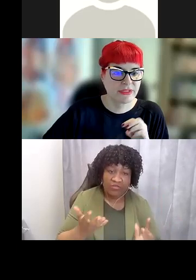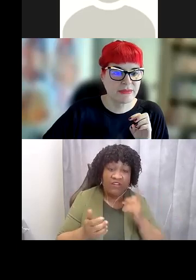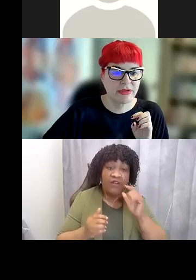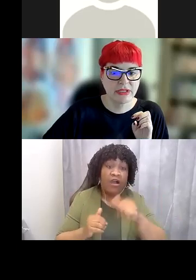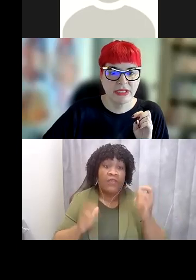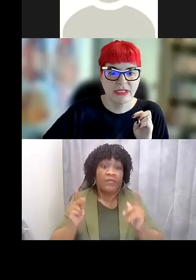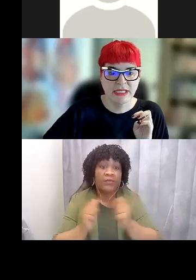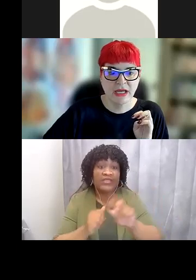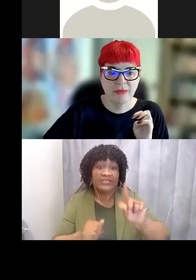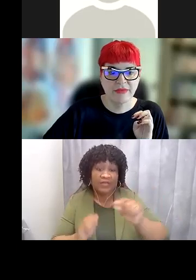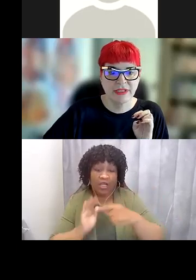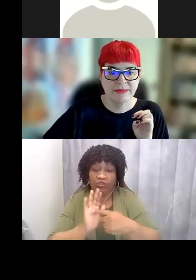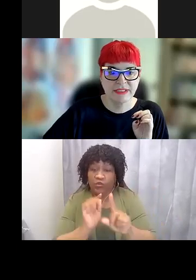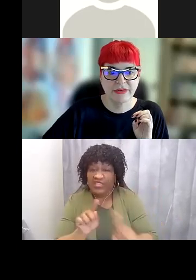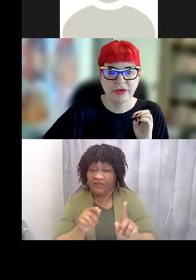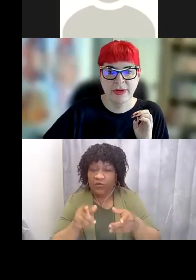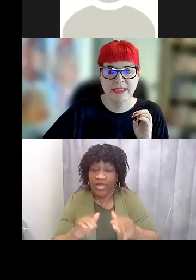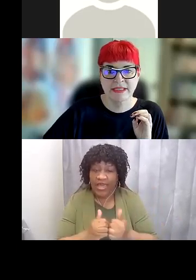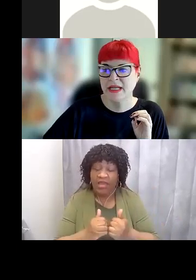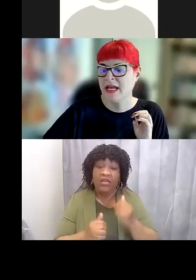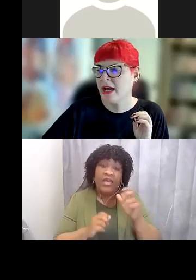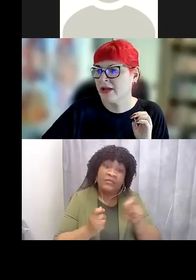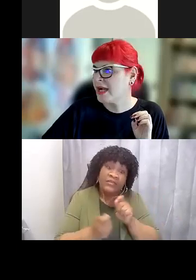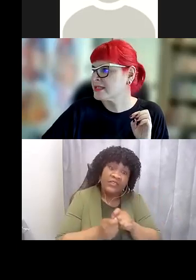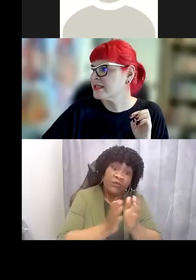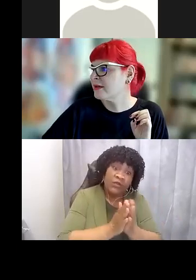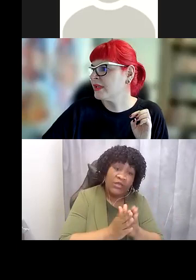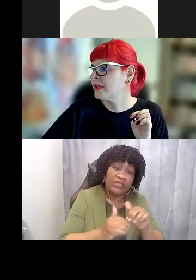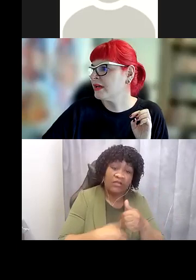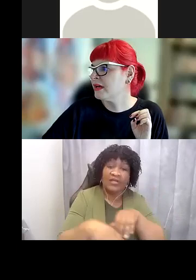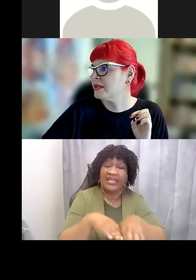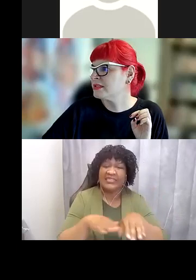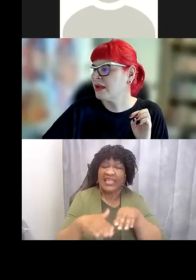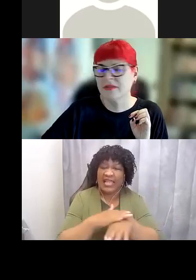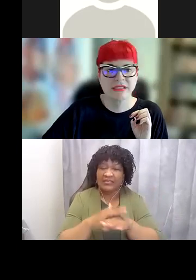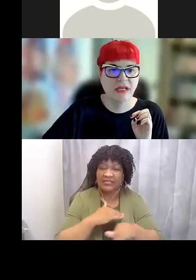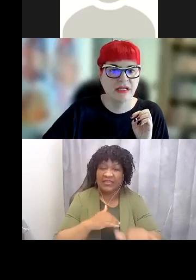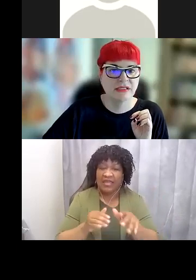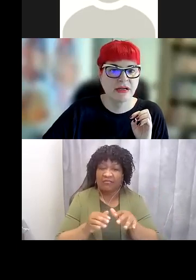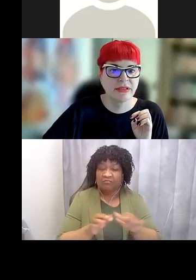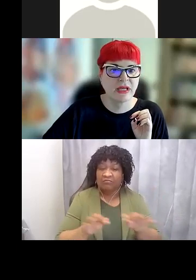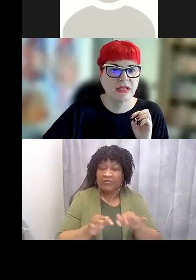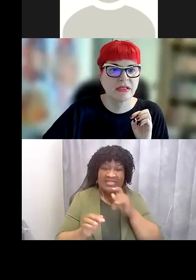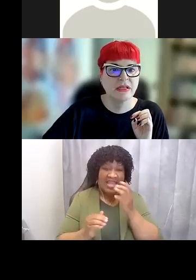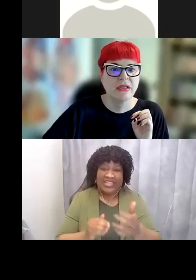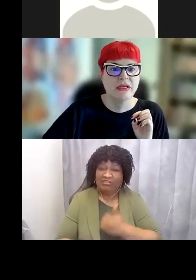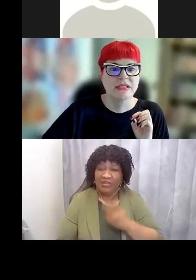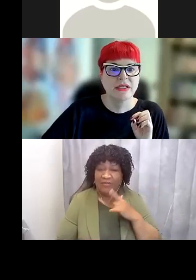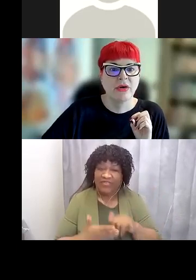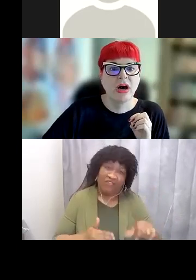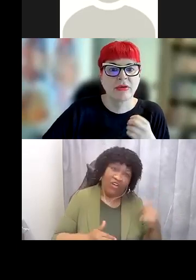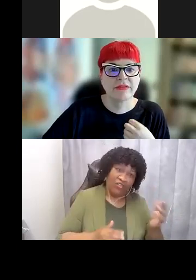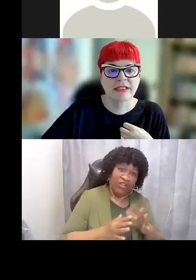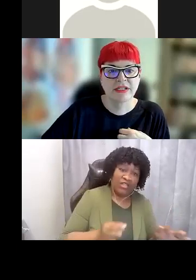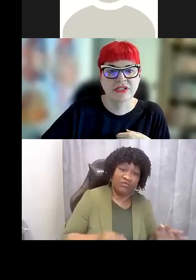with disabilities, if you need specific requests, how to access them. It's not on this slide, sorry about that.